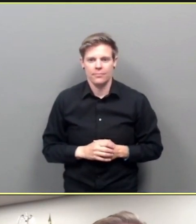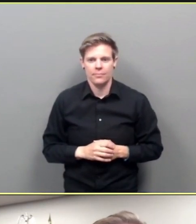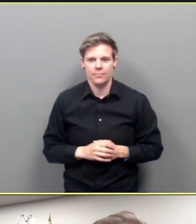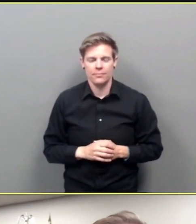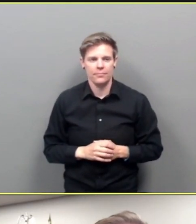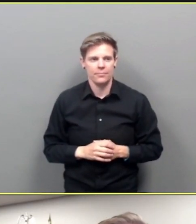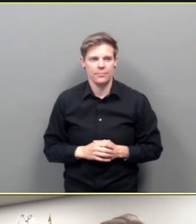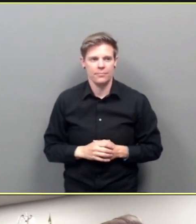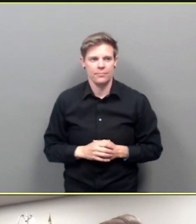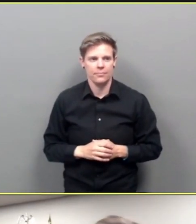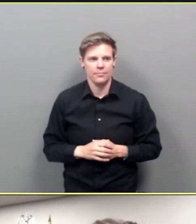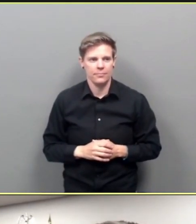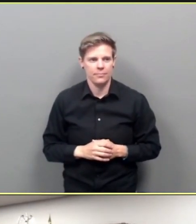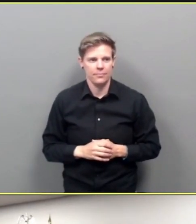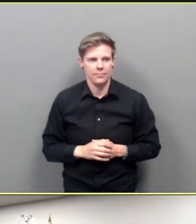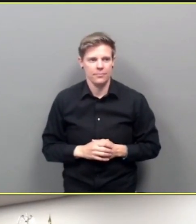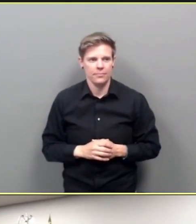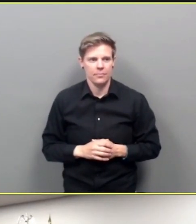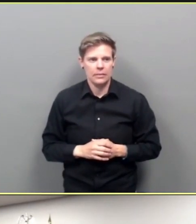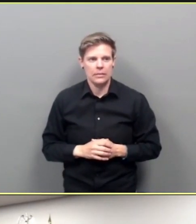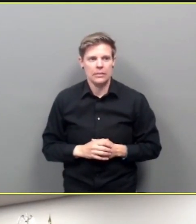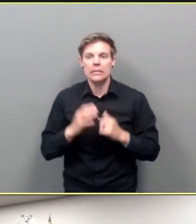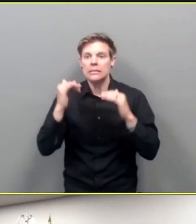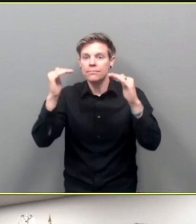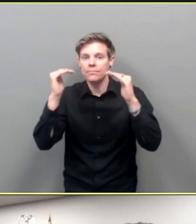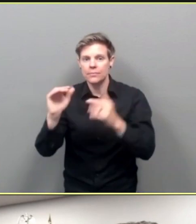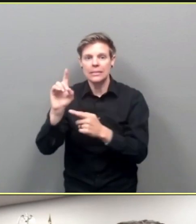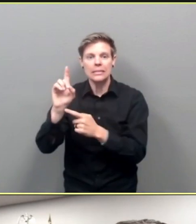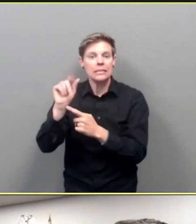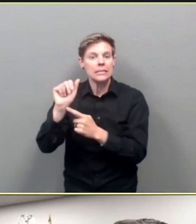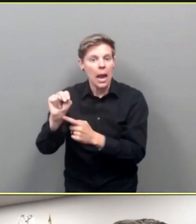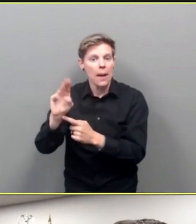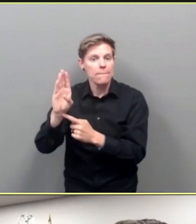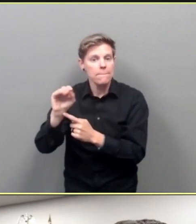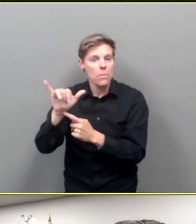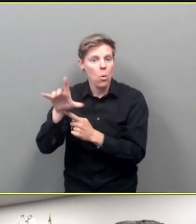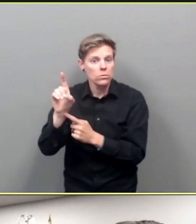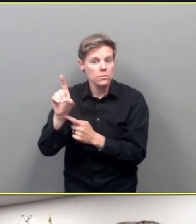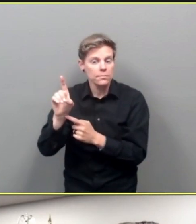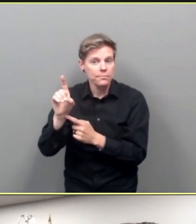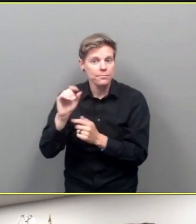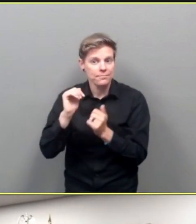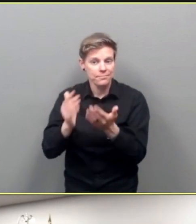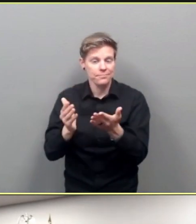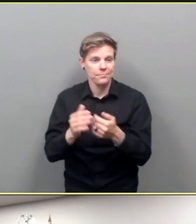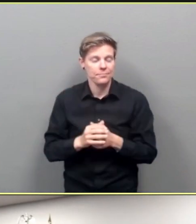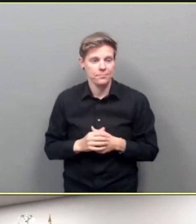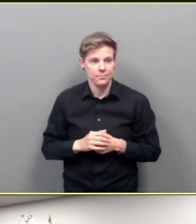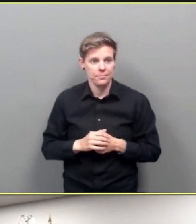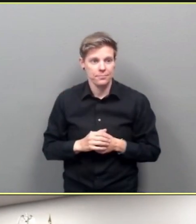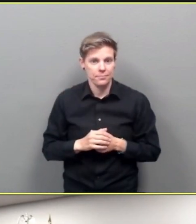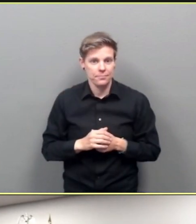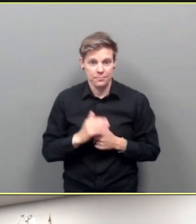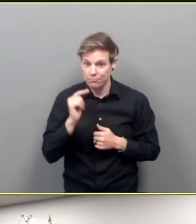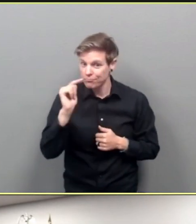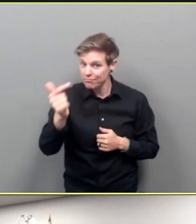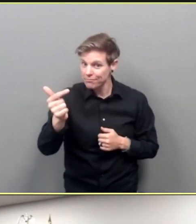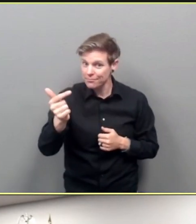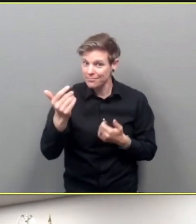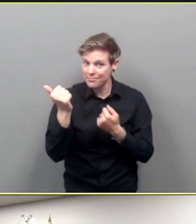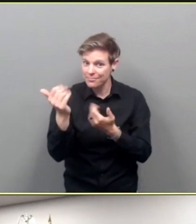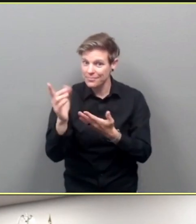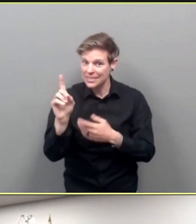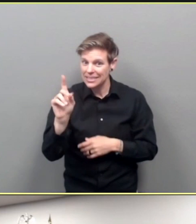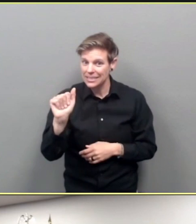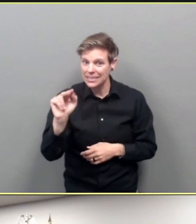Okay, next we'll turn to Dan Boyd, followed by Merrill Cornfield. Dan, you should be unmuted. Yeah,